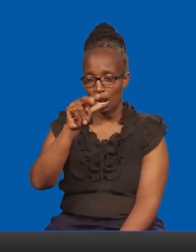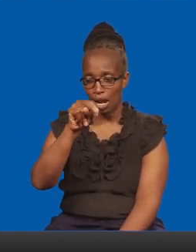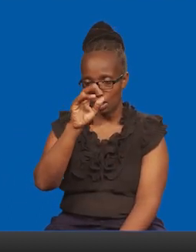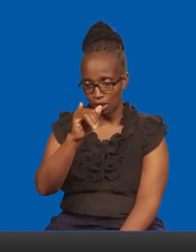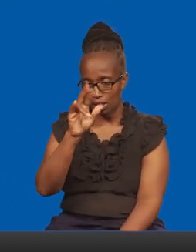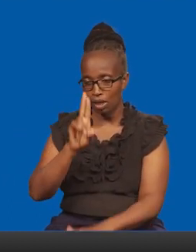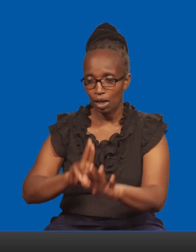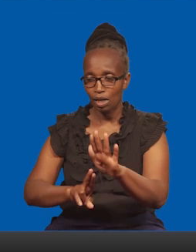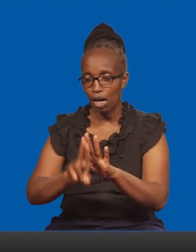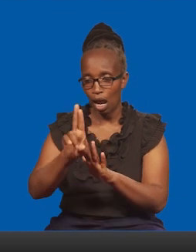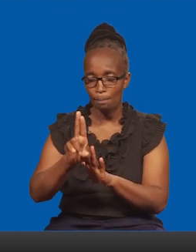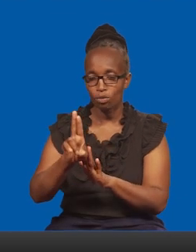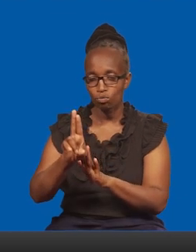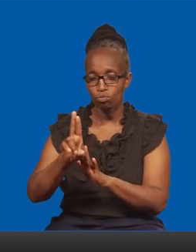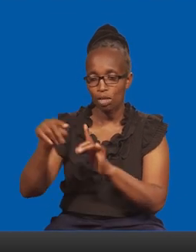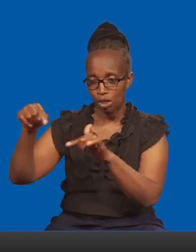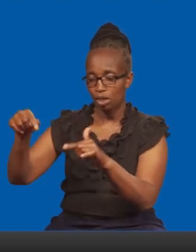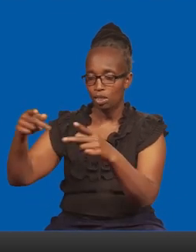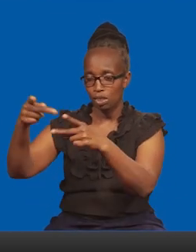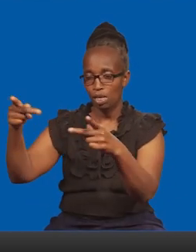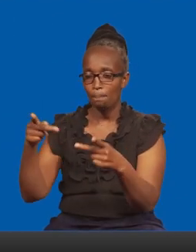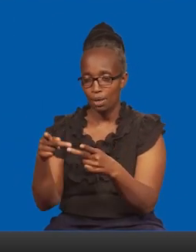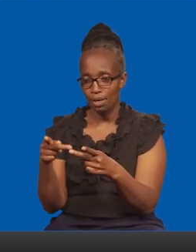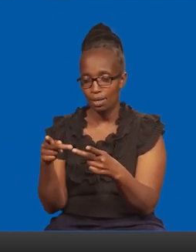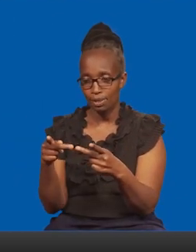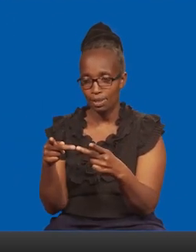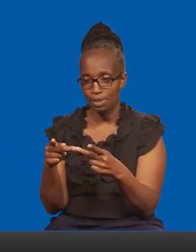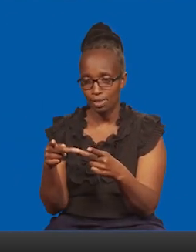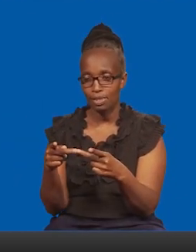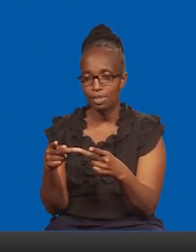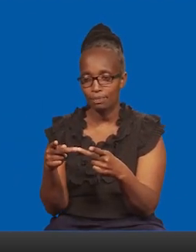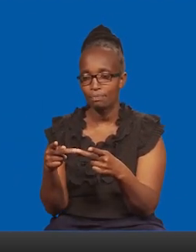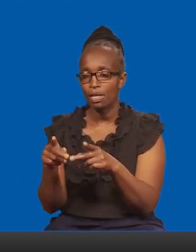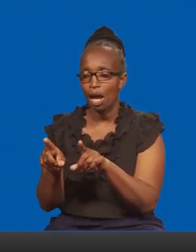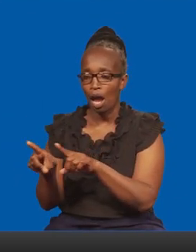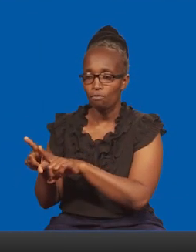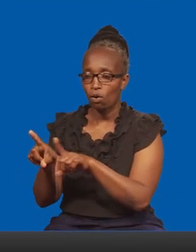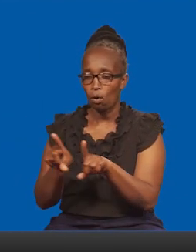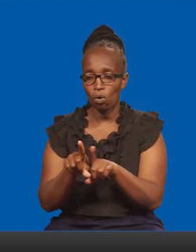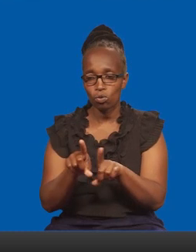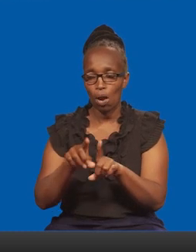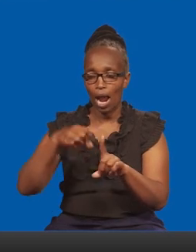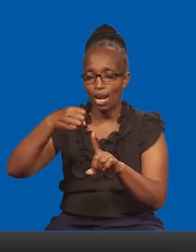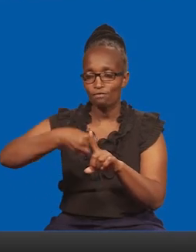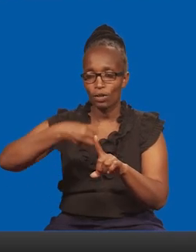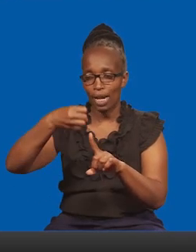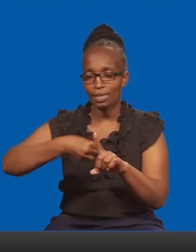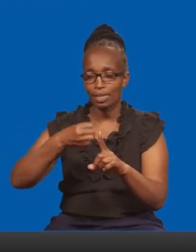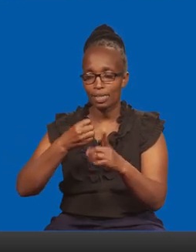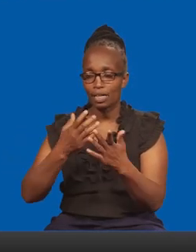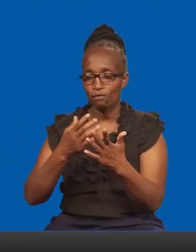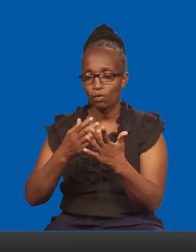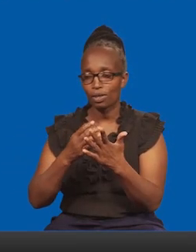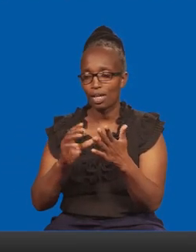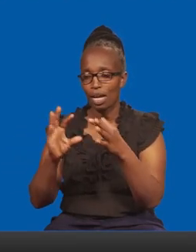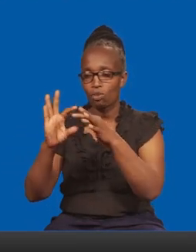from Kisangani, we want to bring it all the way to Port Noa here. Rais pia amepigia debe swala